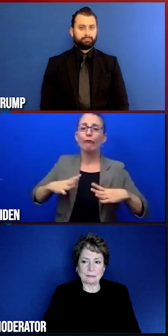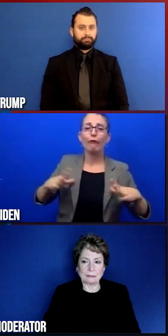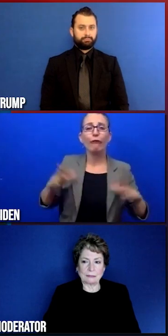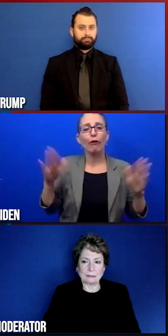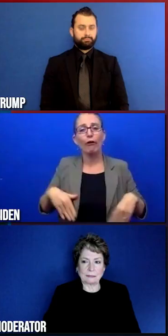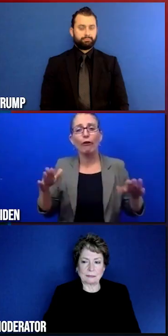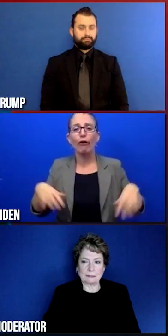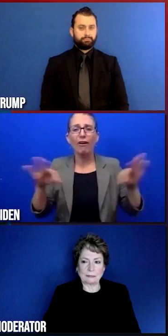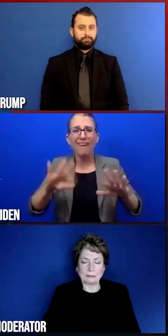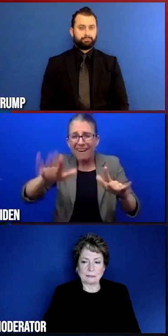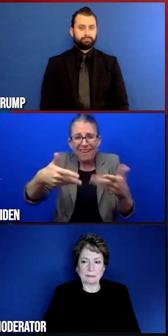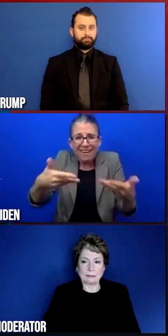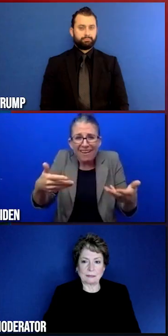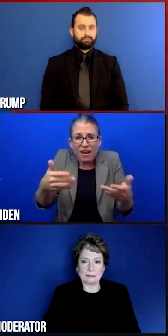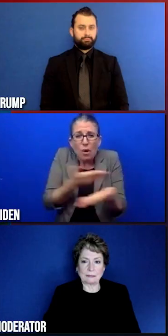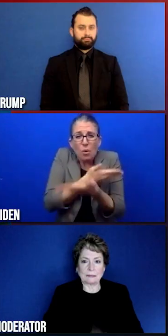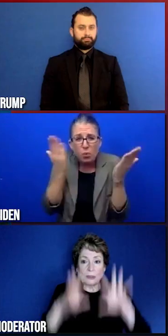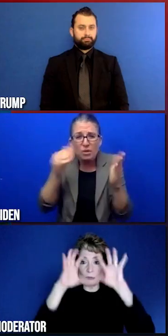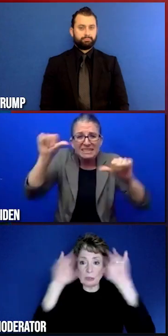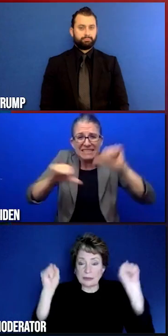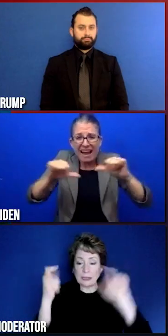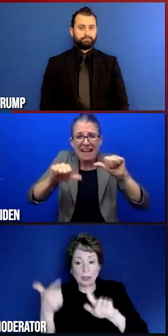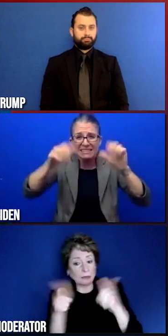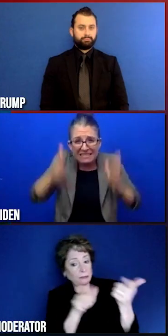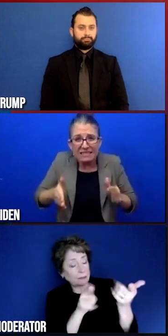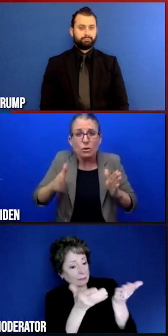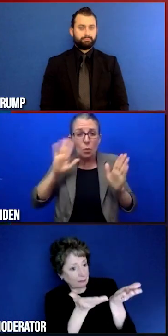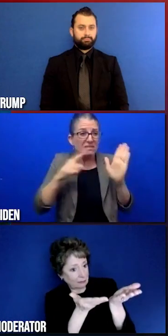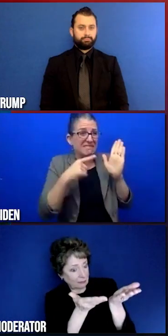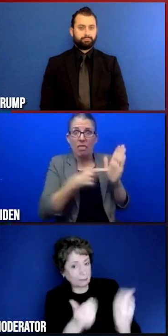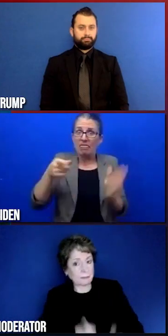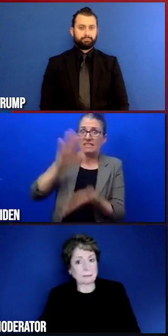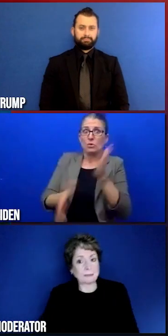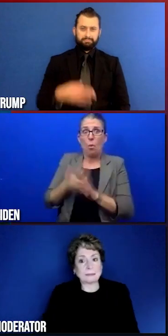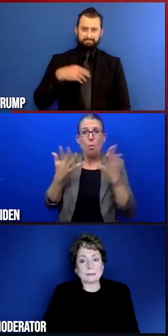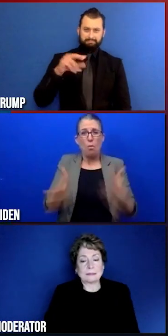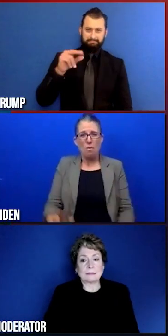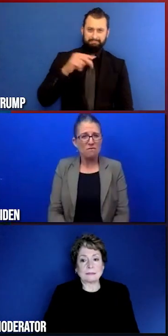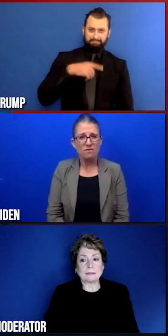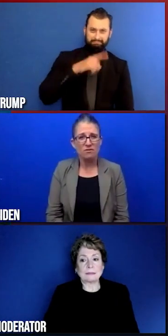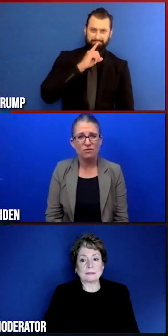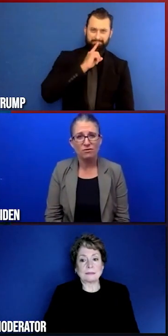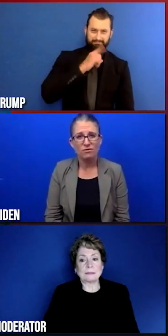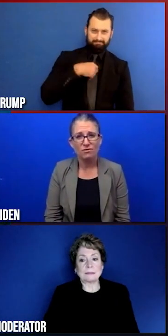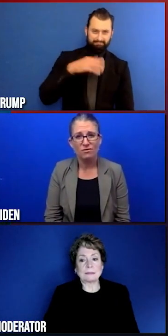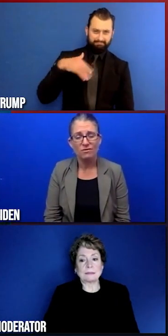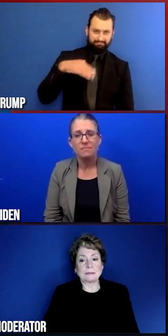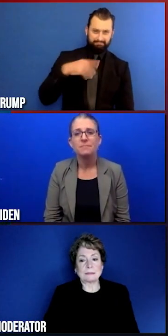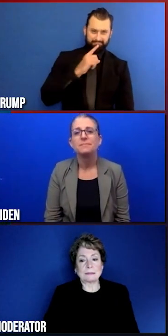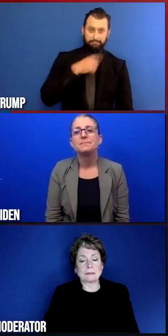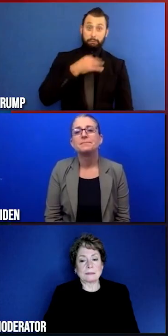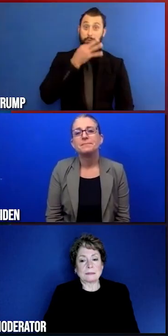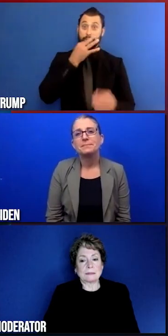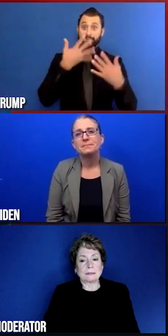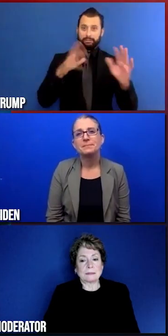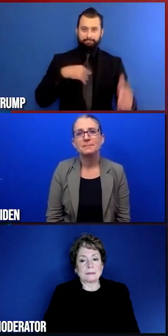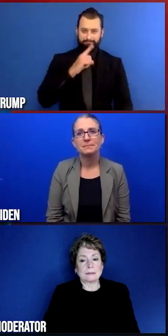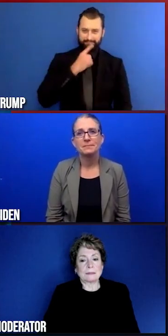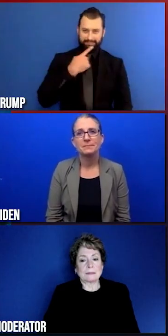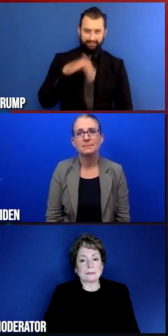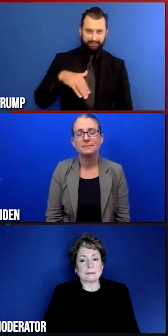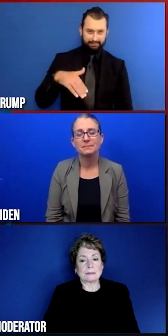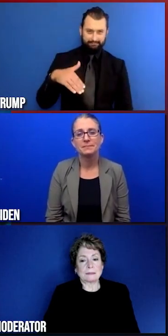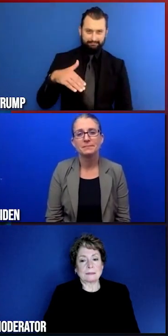your reaction? I say over soon. I say we're learning to live with it. We have no choice. We can't lock ourselves up in a basement like Joe does. He